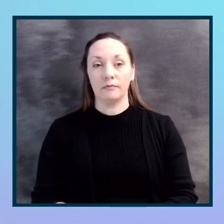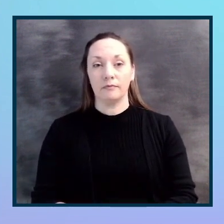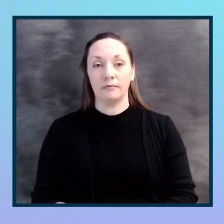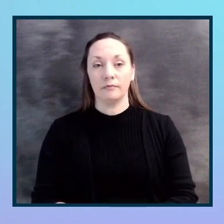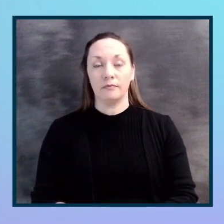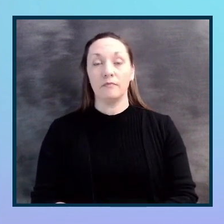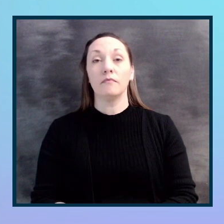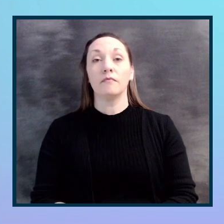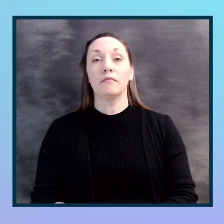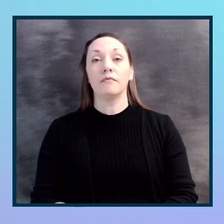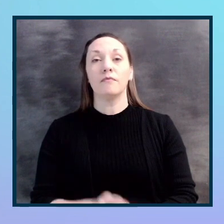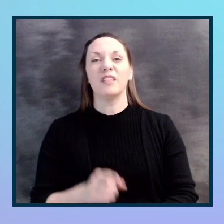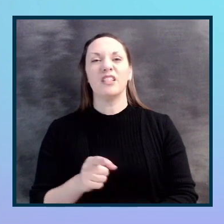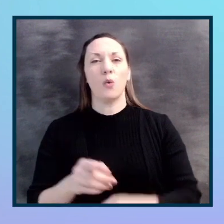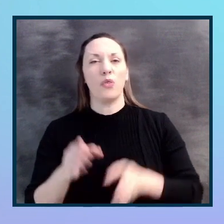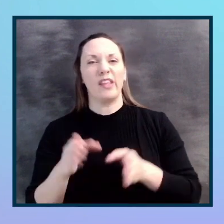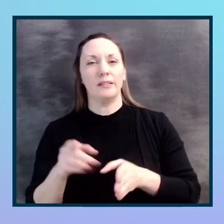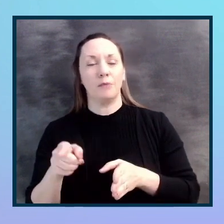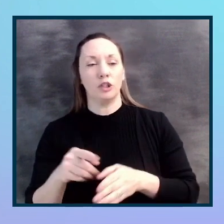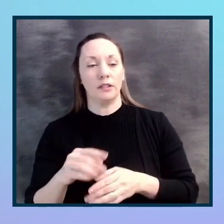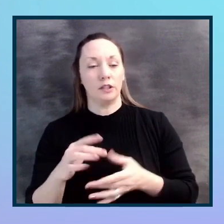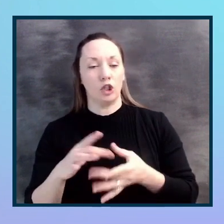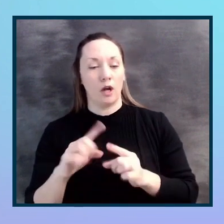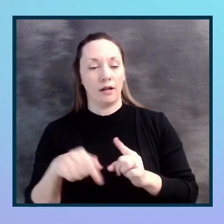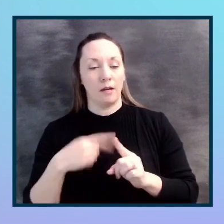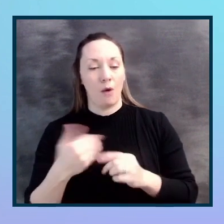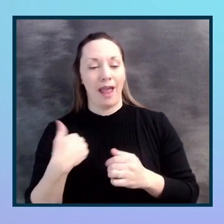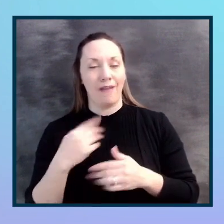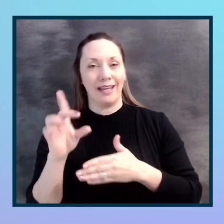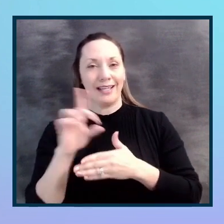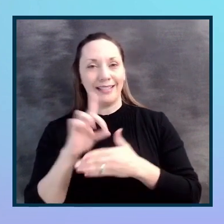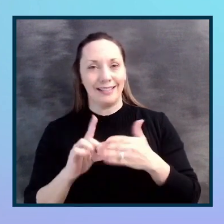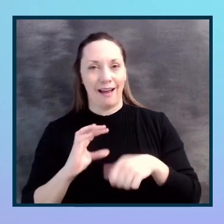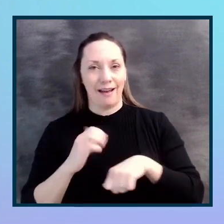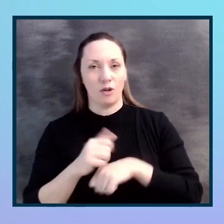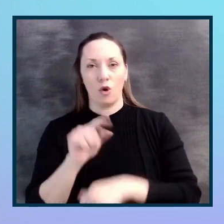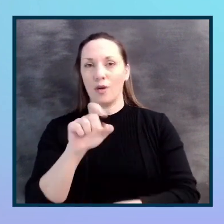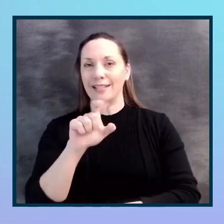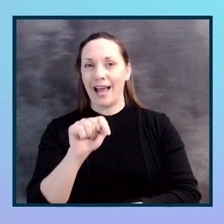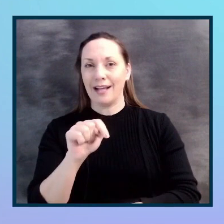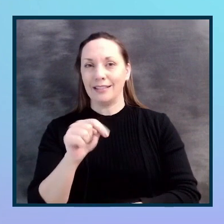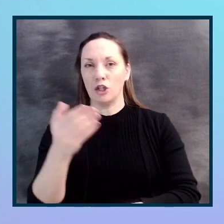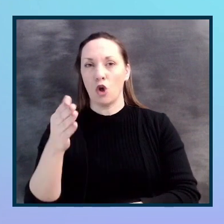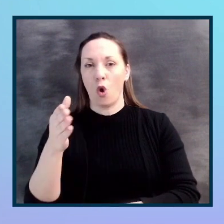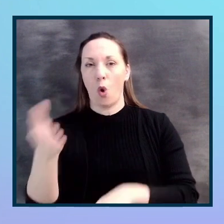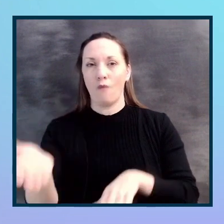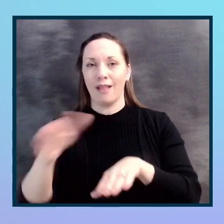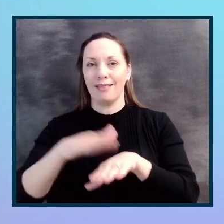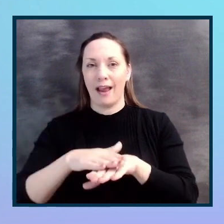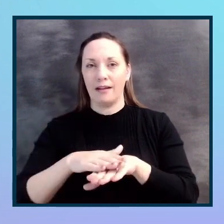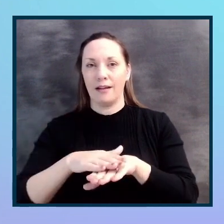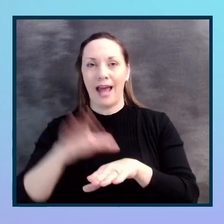Okay, so this person is talking about having a design where text is overlaid on an image.